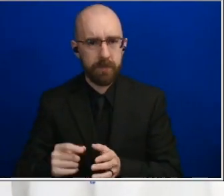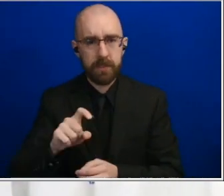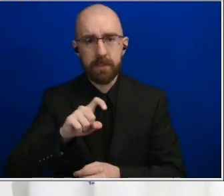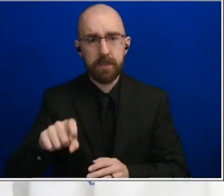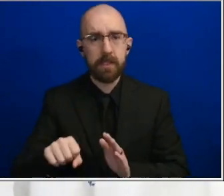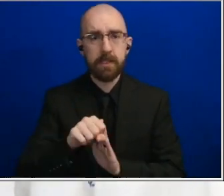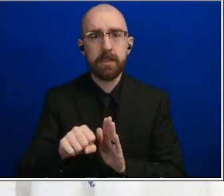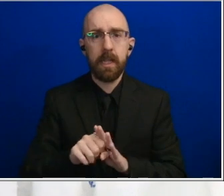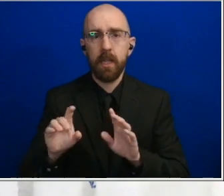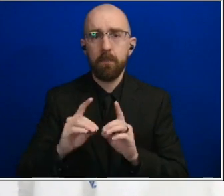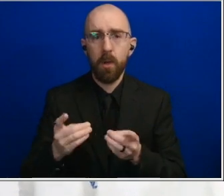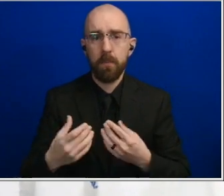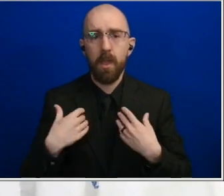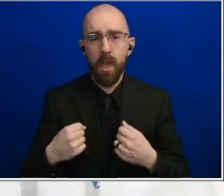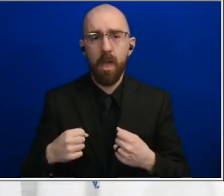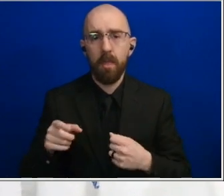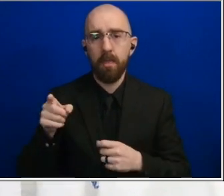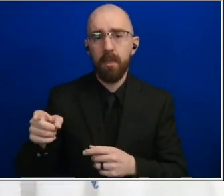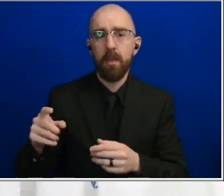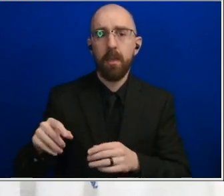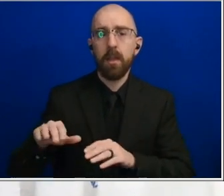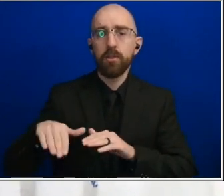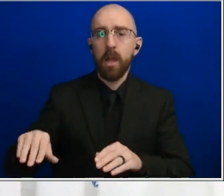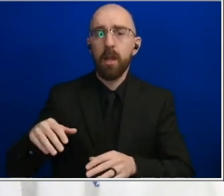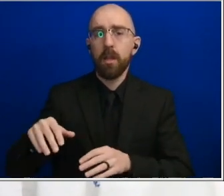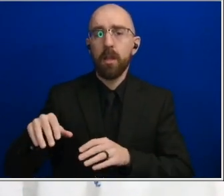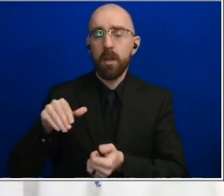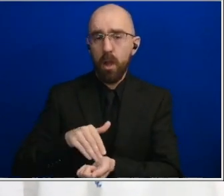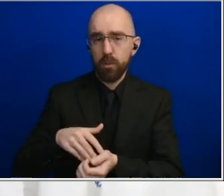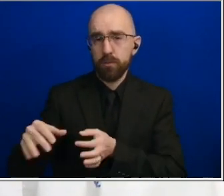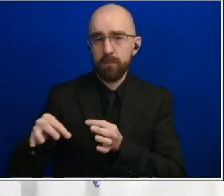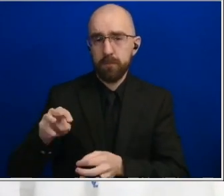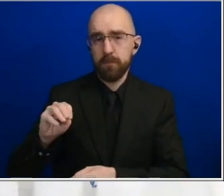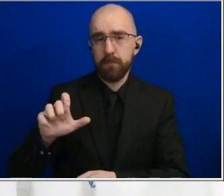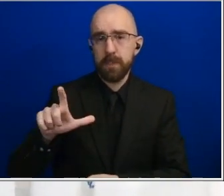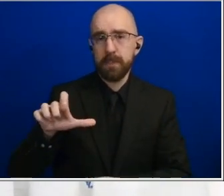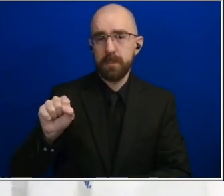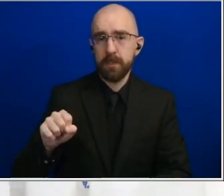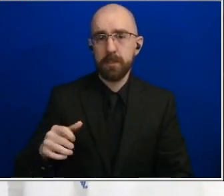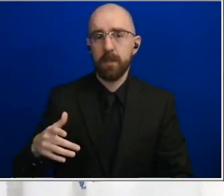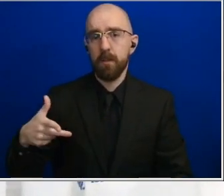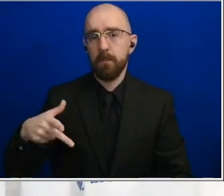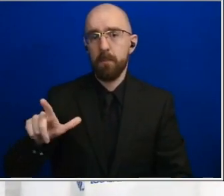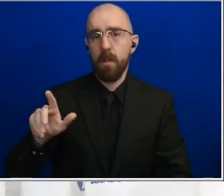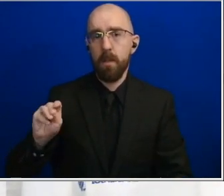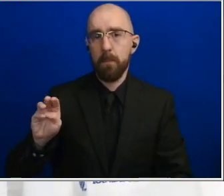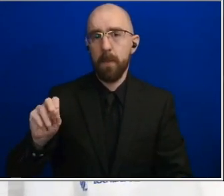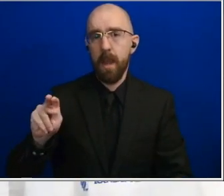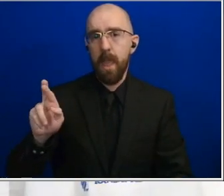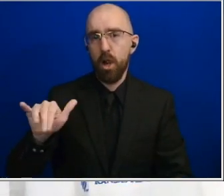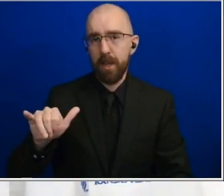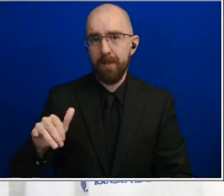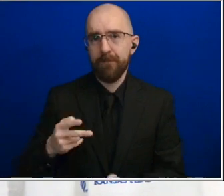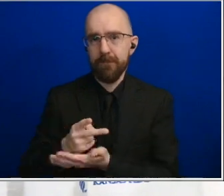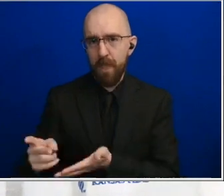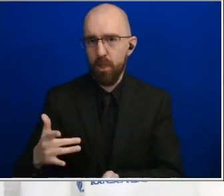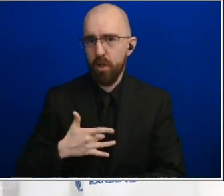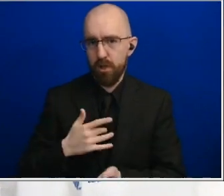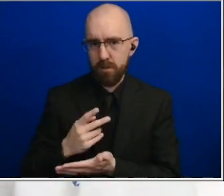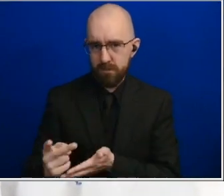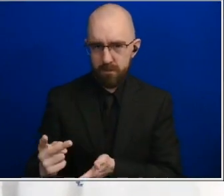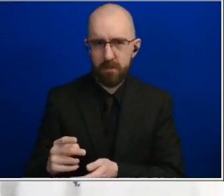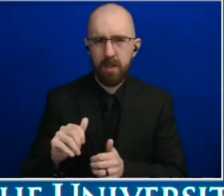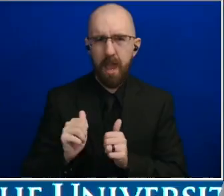doctor described it as measles pulmonary failure. Doc Hawk, can you explain how measles can sometimes go on to stop your lungs from